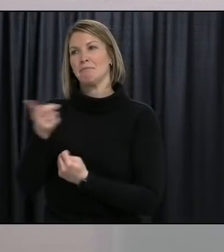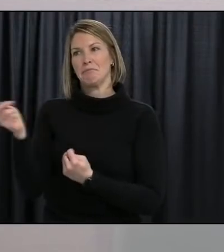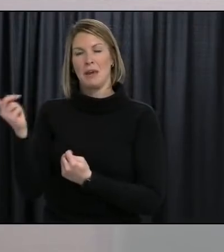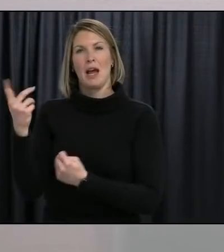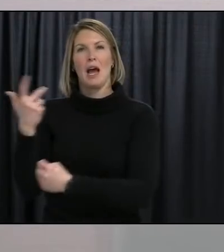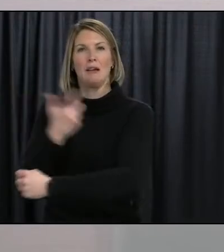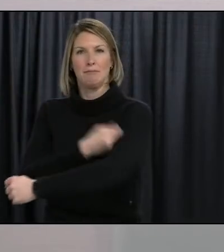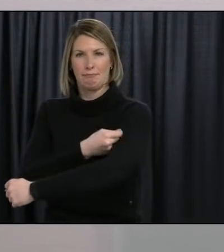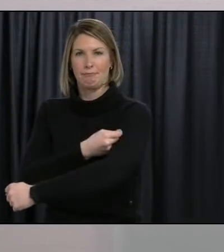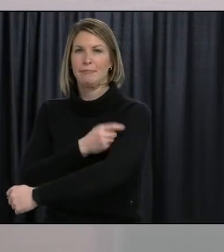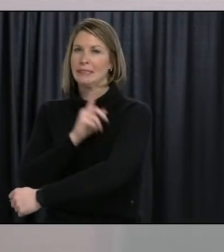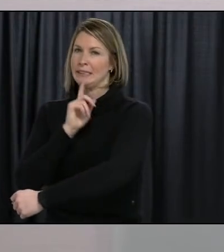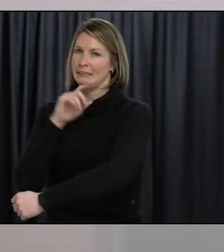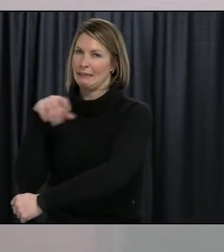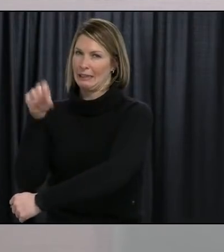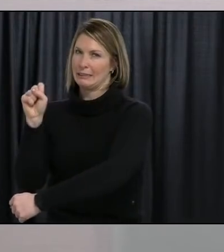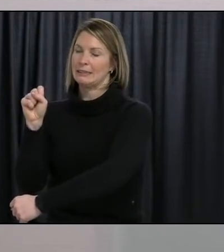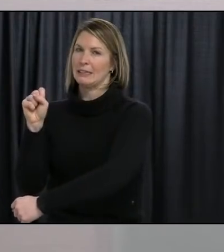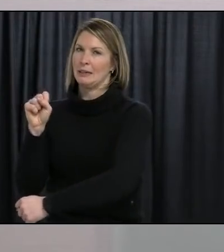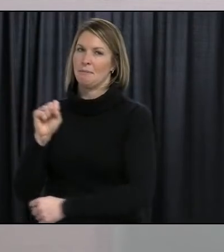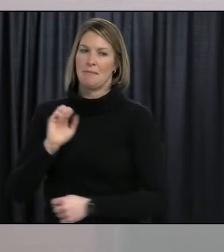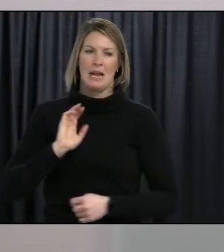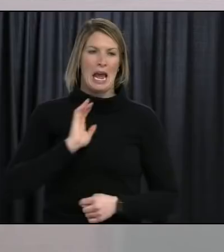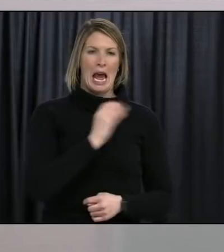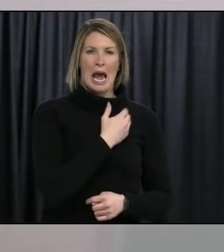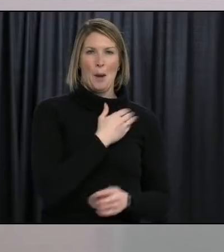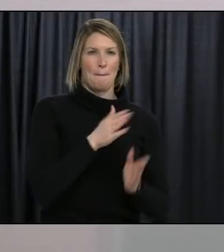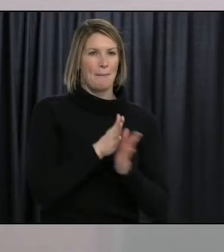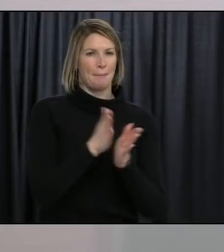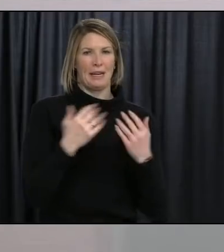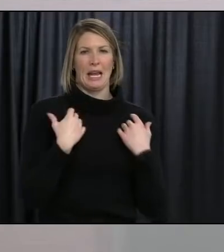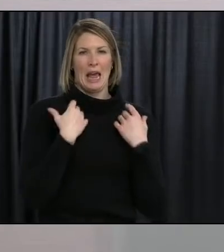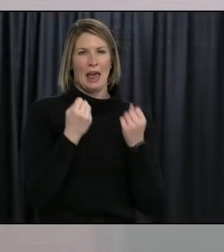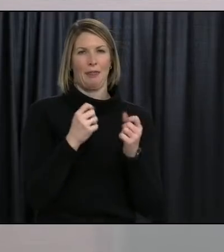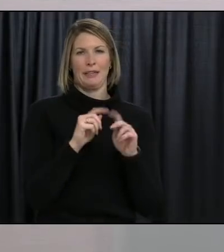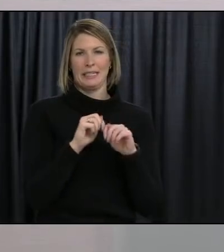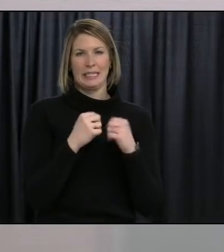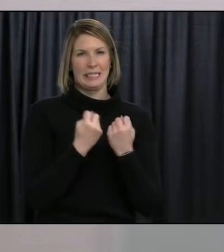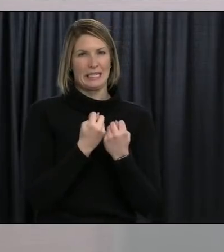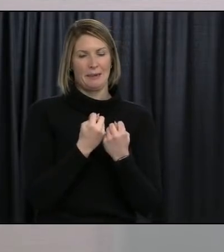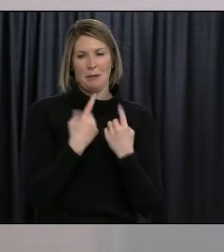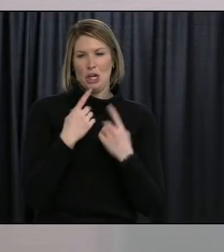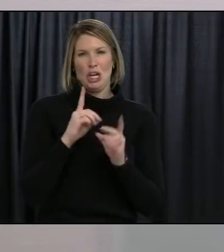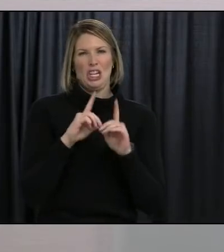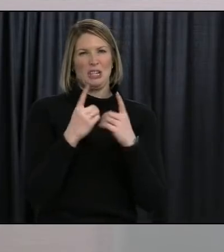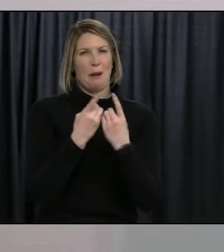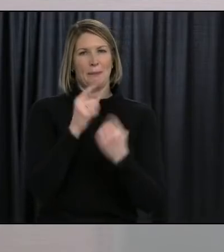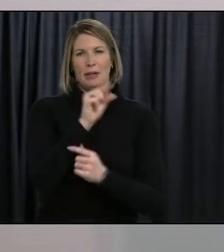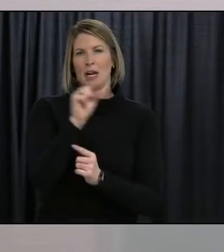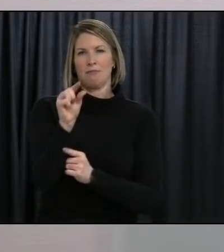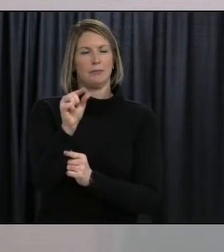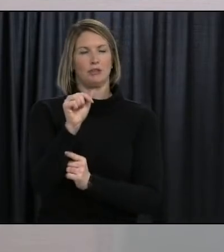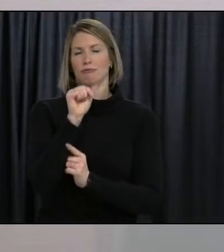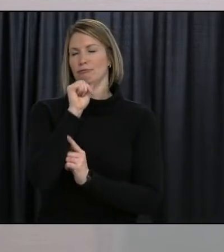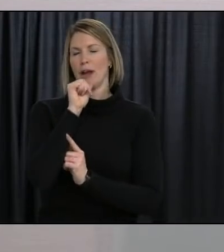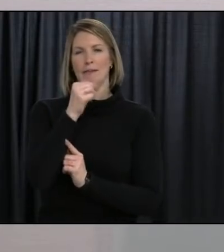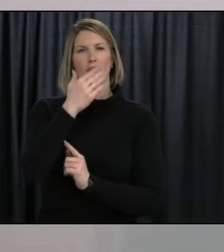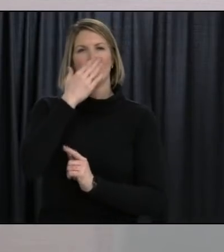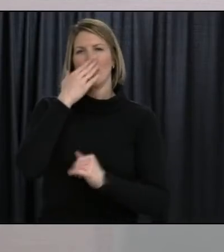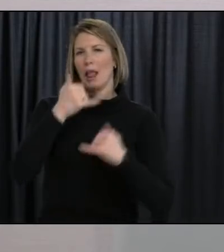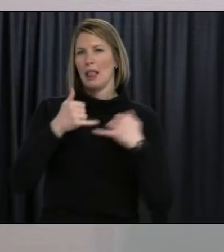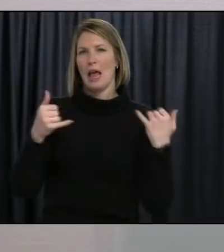been vaccinated, but our public health team at the department is not on the front line. So we